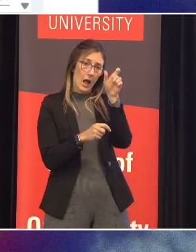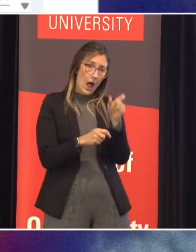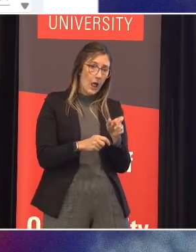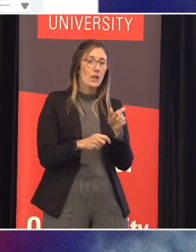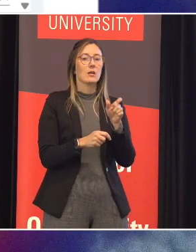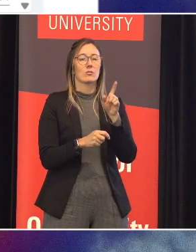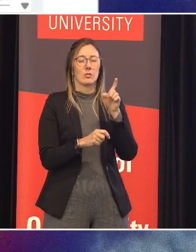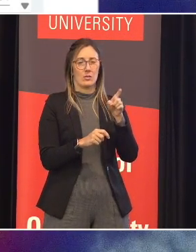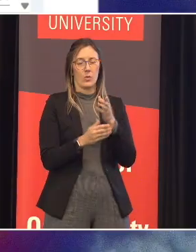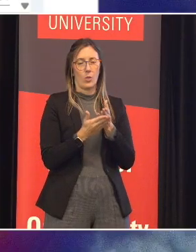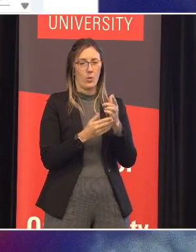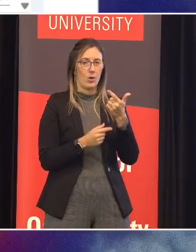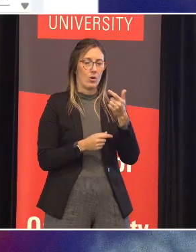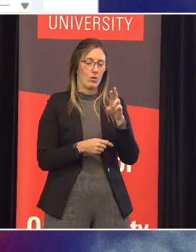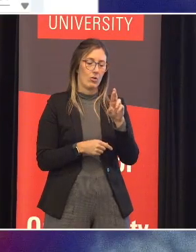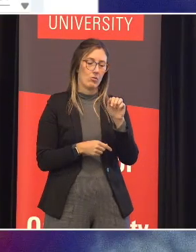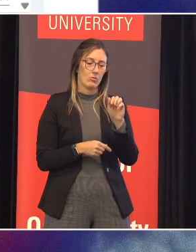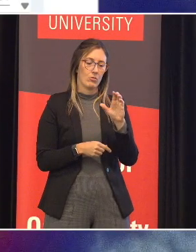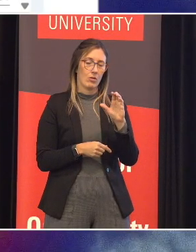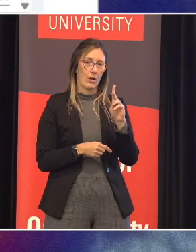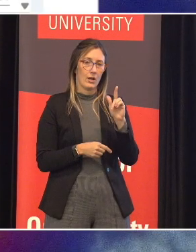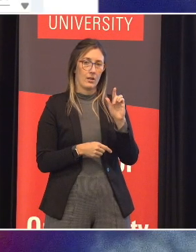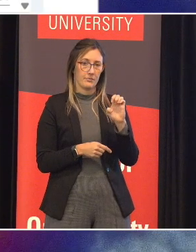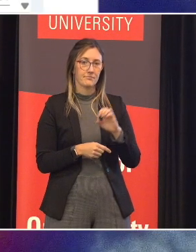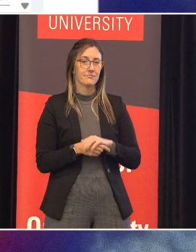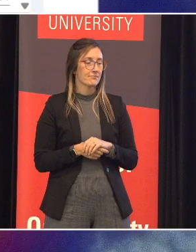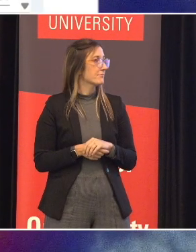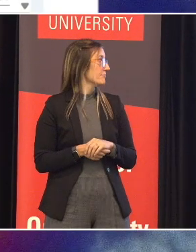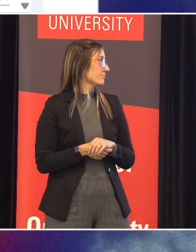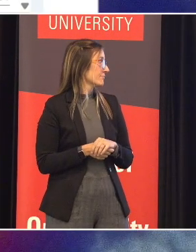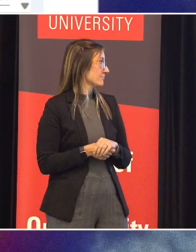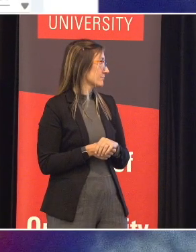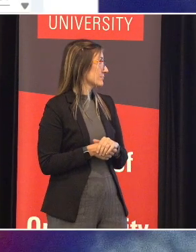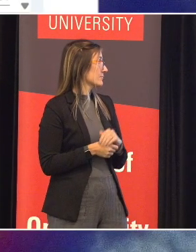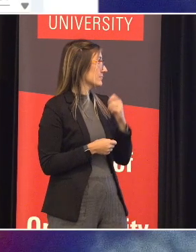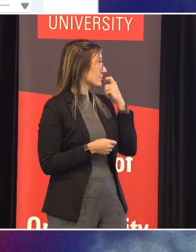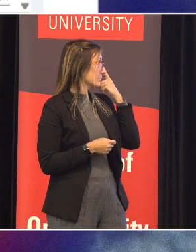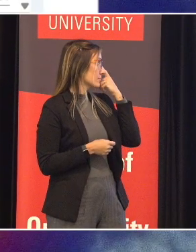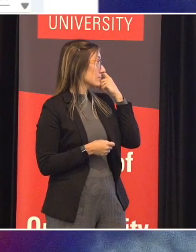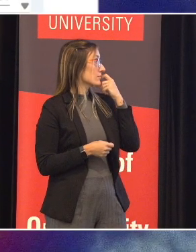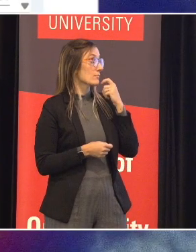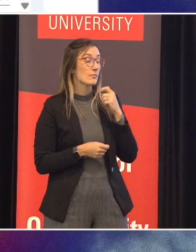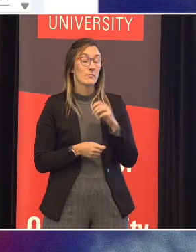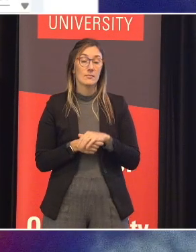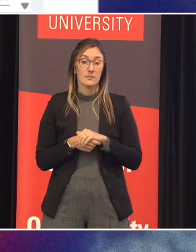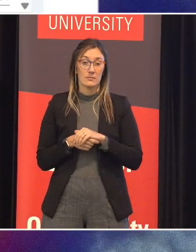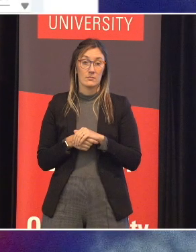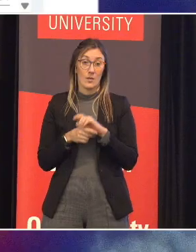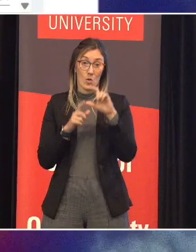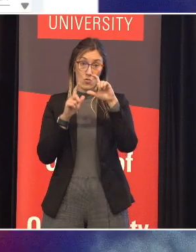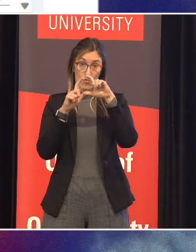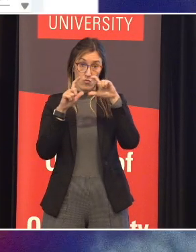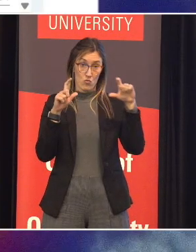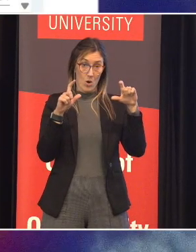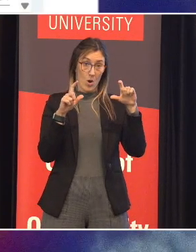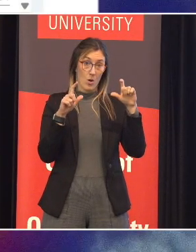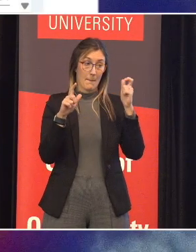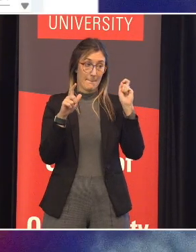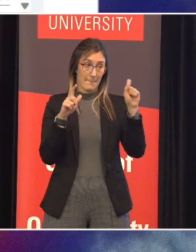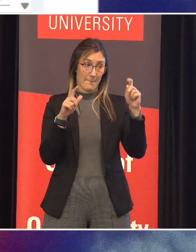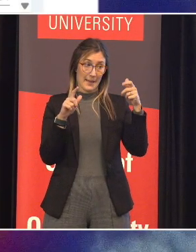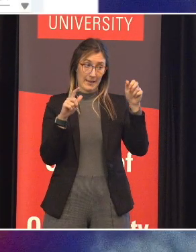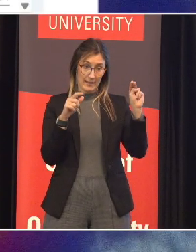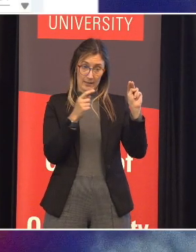table, and we're gonna pin this row here. That's what we should do inside